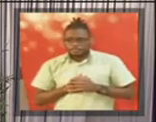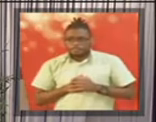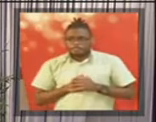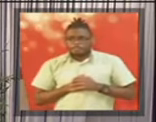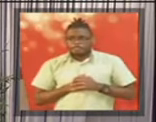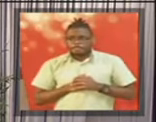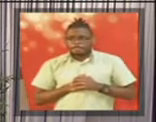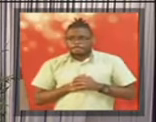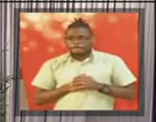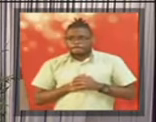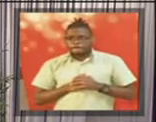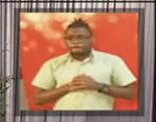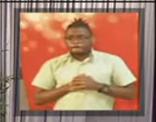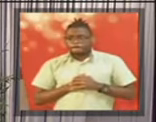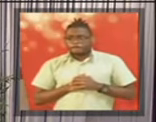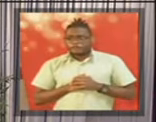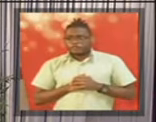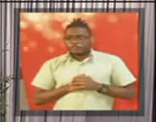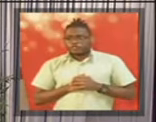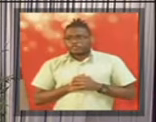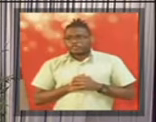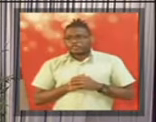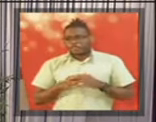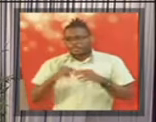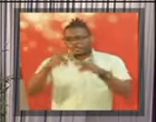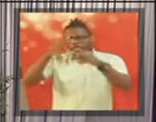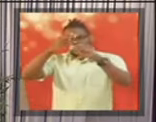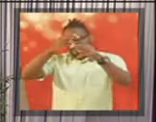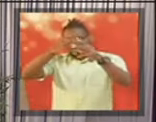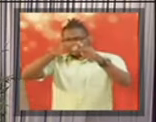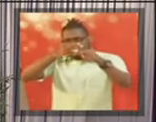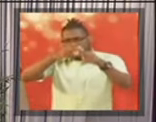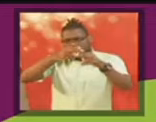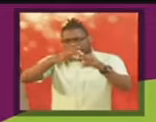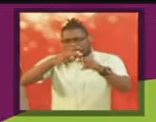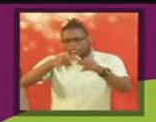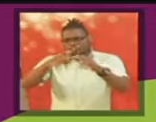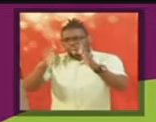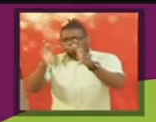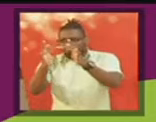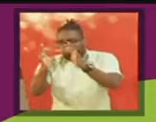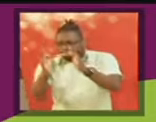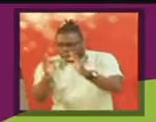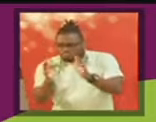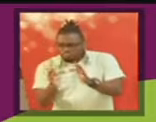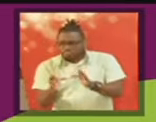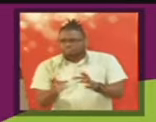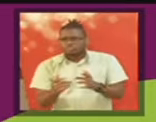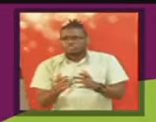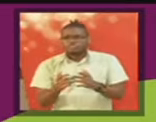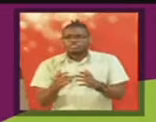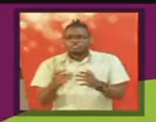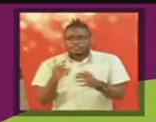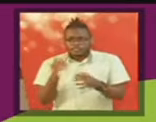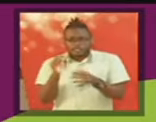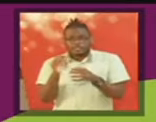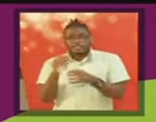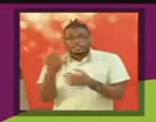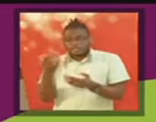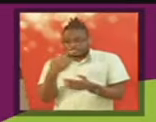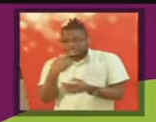terms of the contact tracing, we've seen some issues with respect to truth and different things. What I want to find out is if the contact tracing